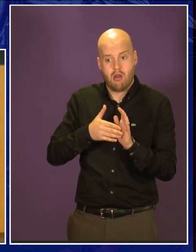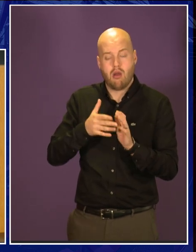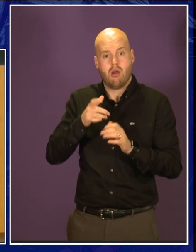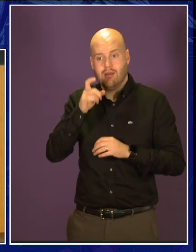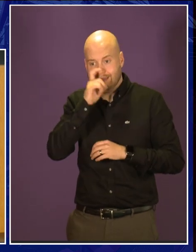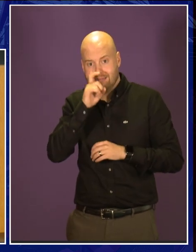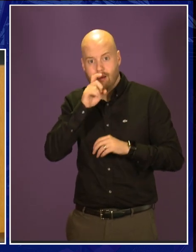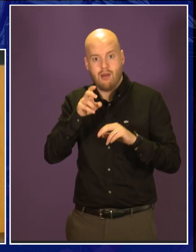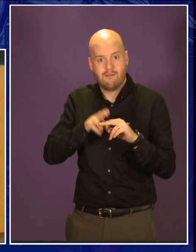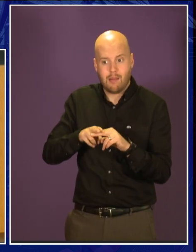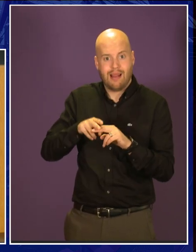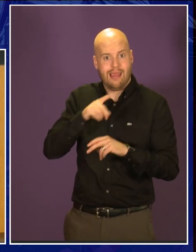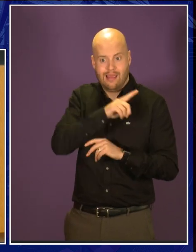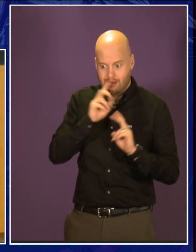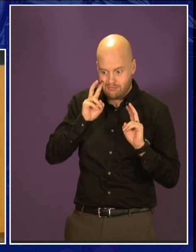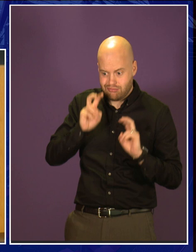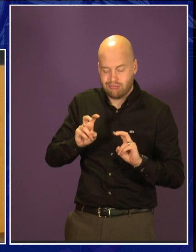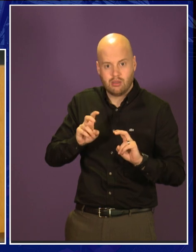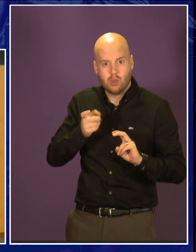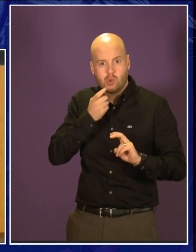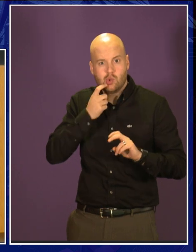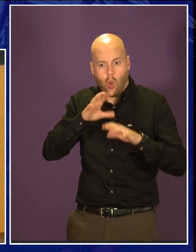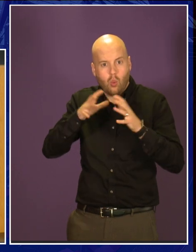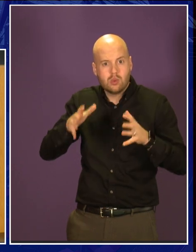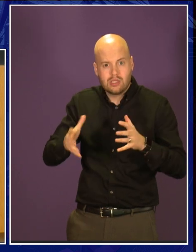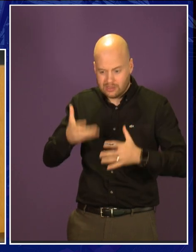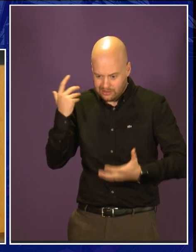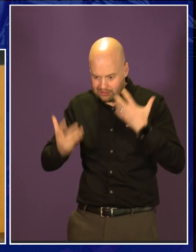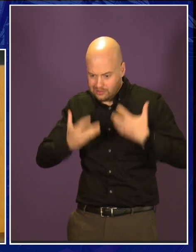was researching between the stones, and he focusing and